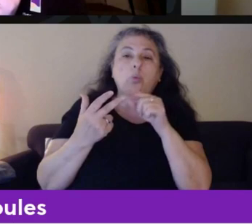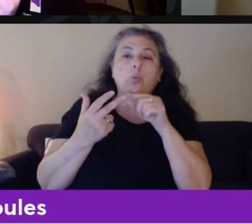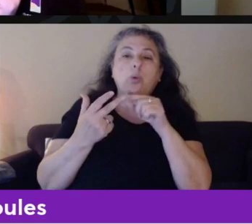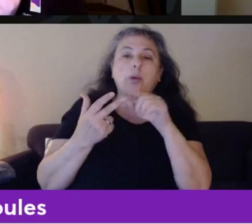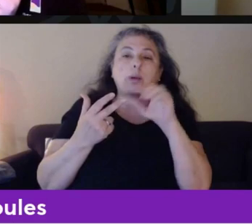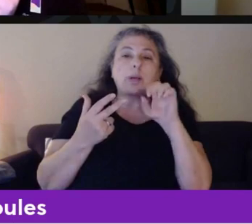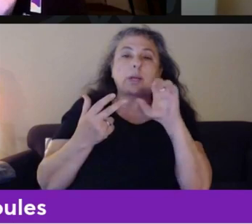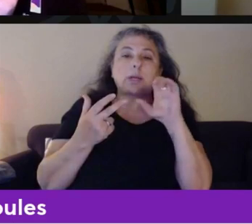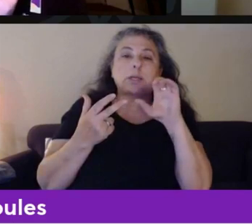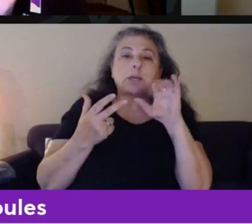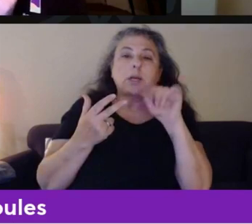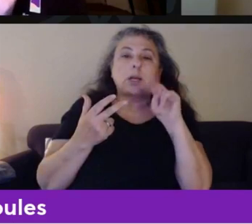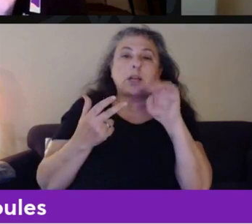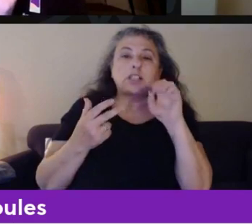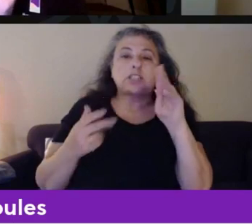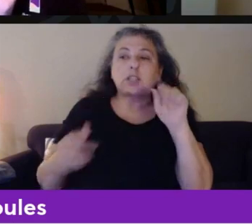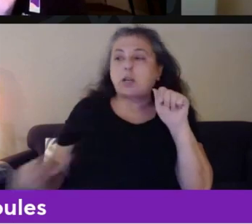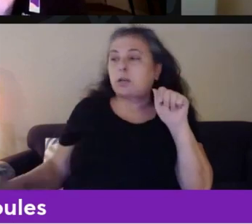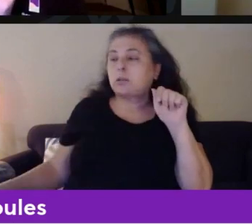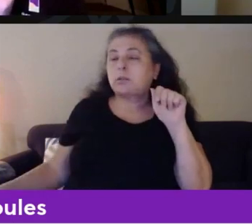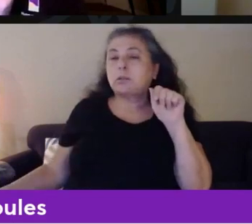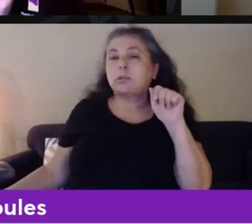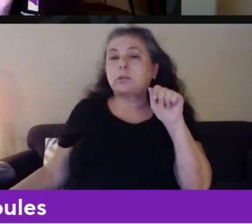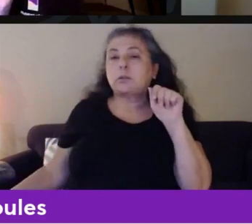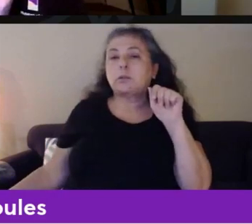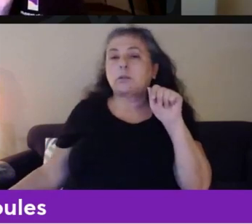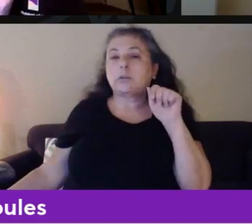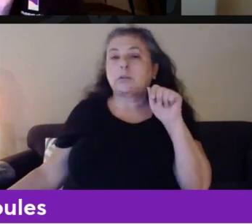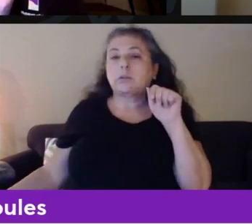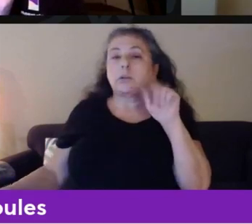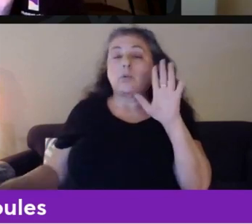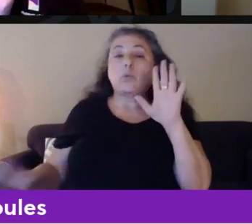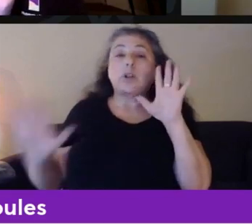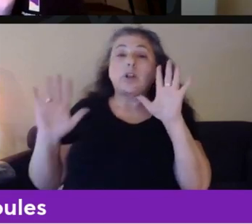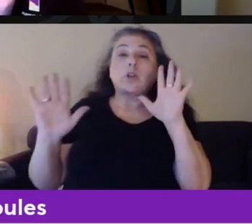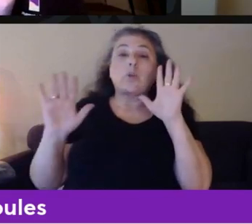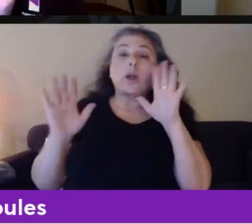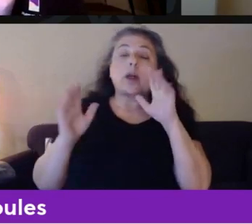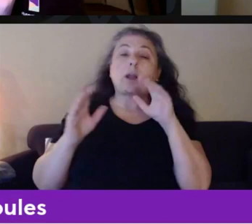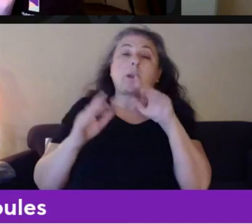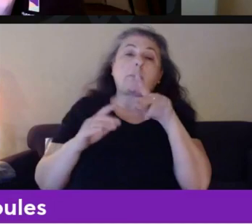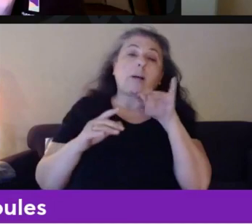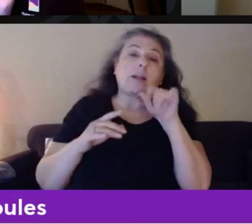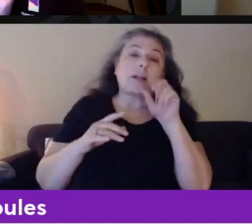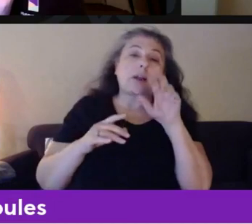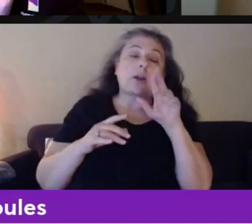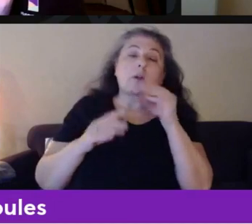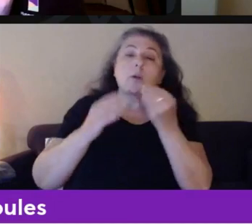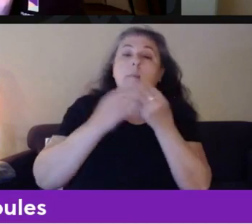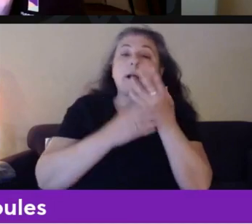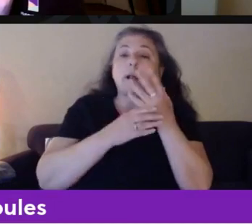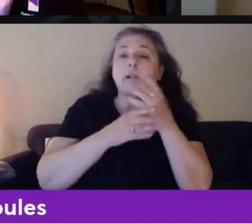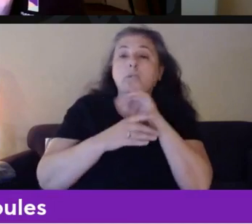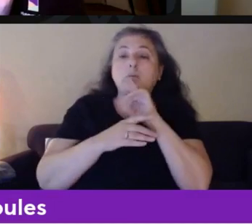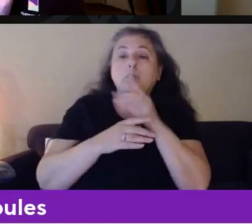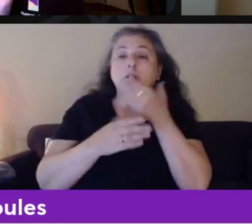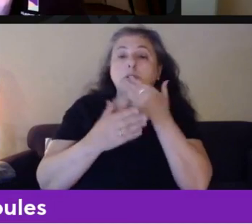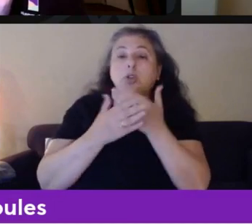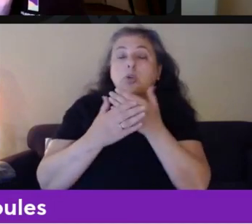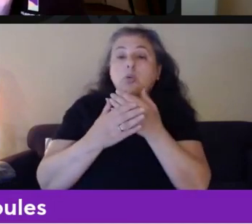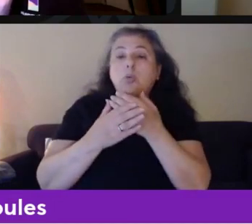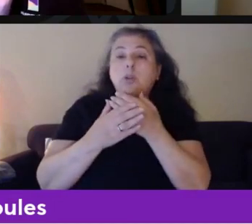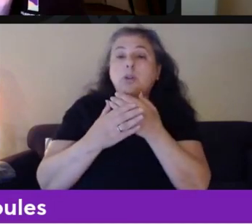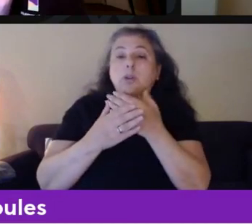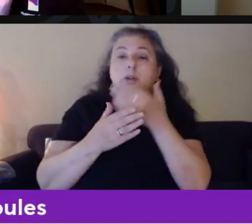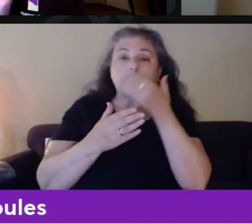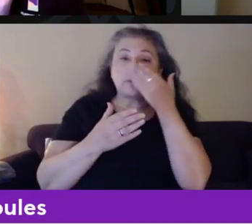echinacea. Those are really great pollinator plants, as well as really good medicinal qualities.